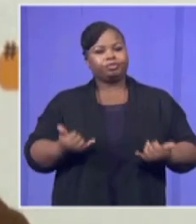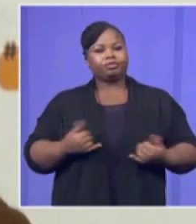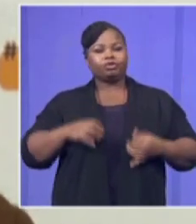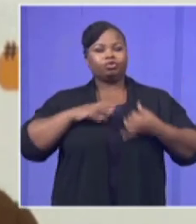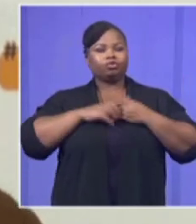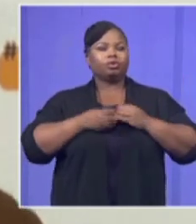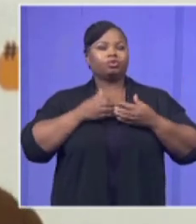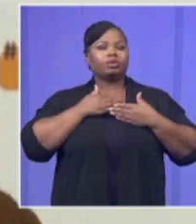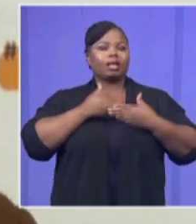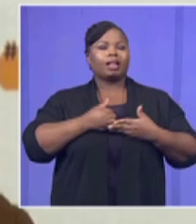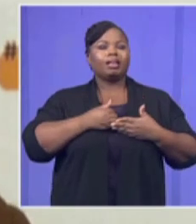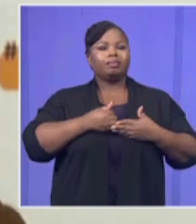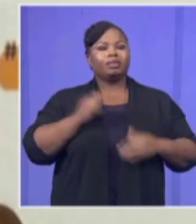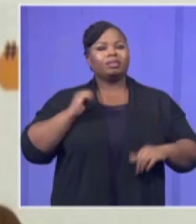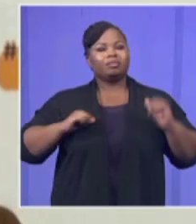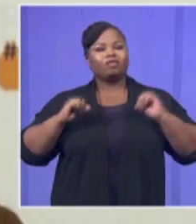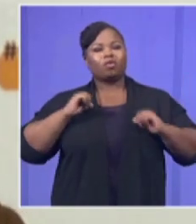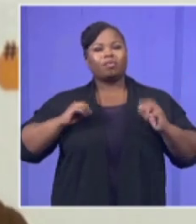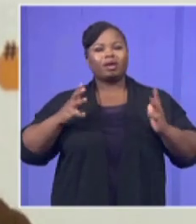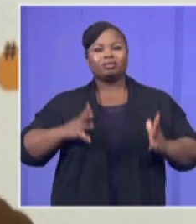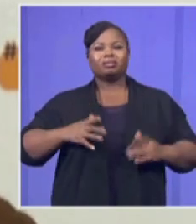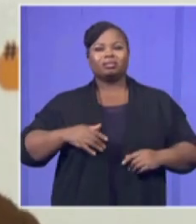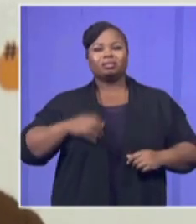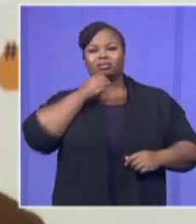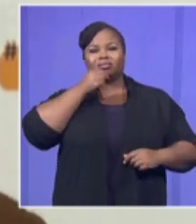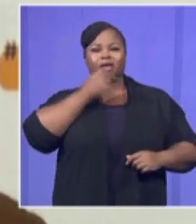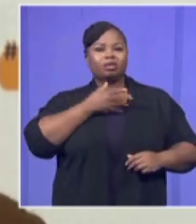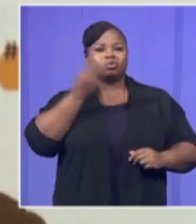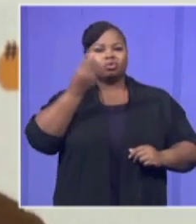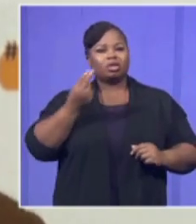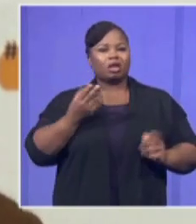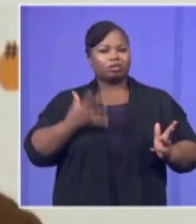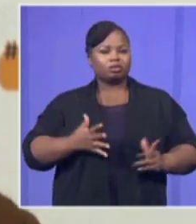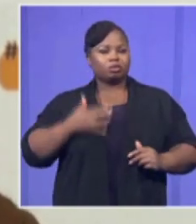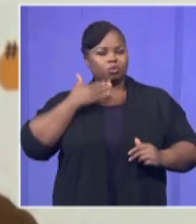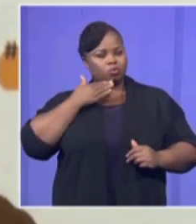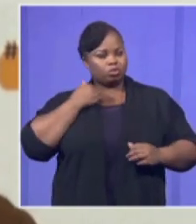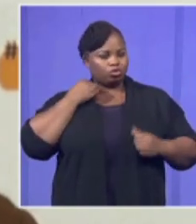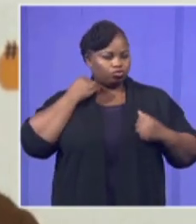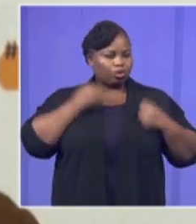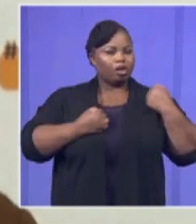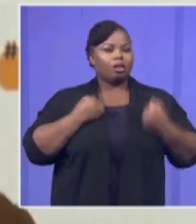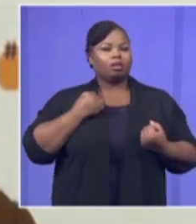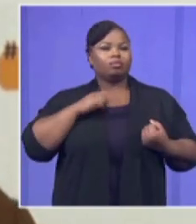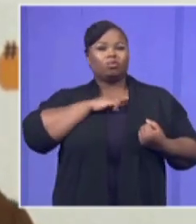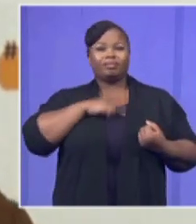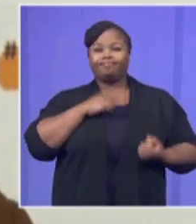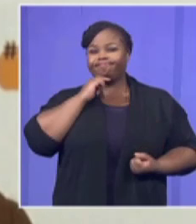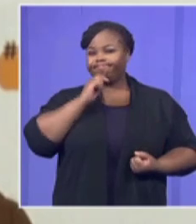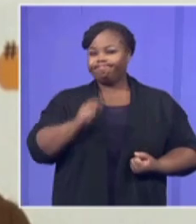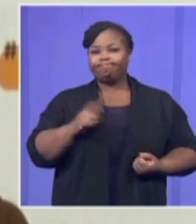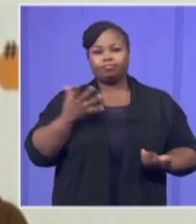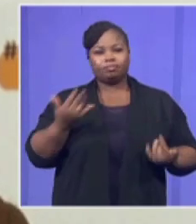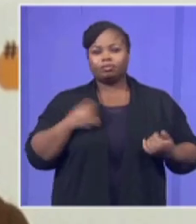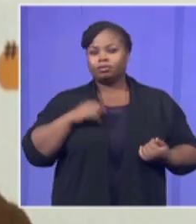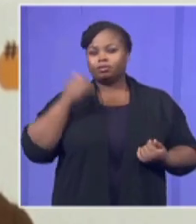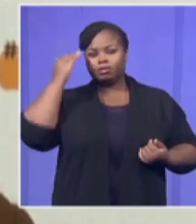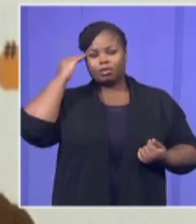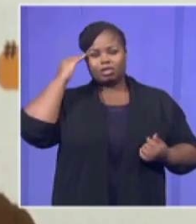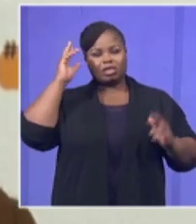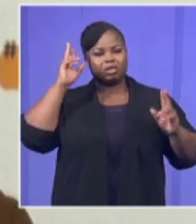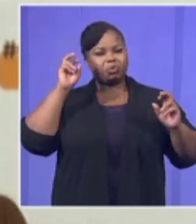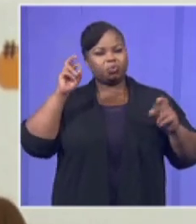help artists with some of those issues that are struggling with. As you rightly pointed out, that they are struggling with mental